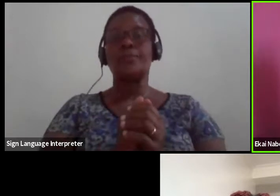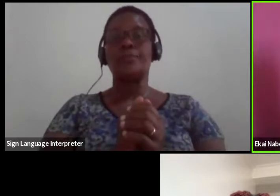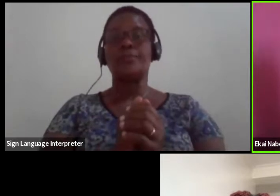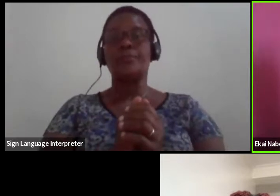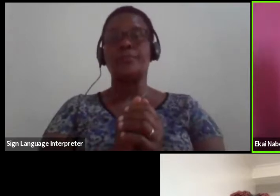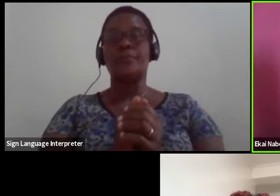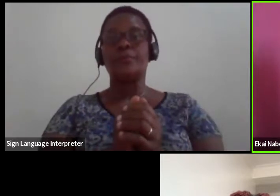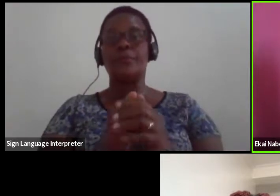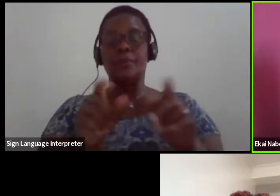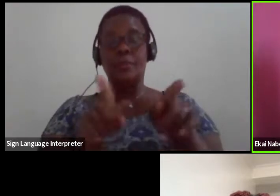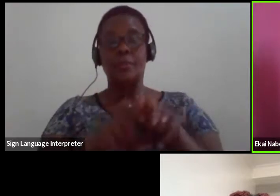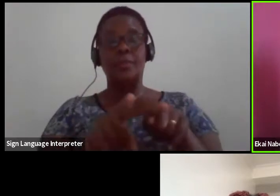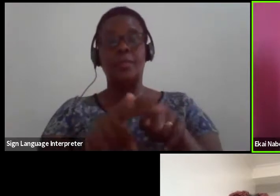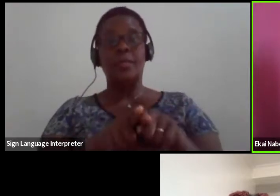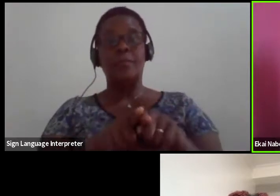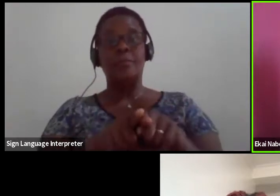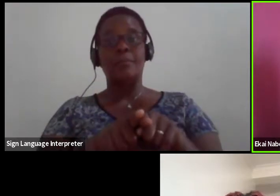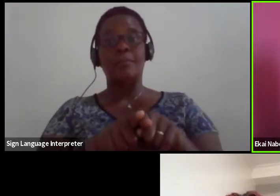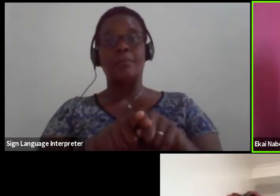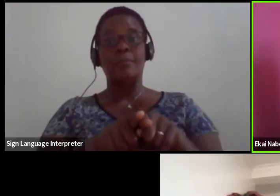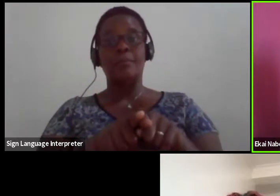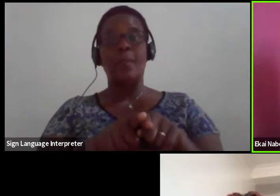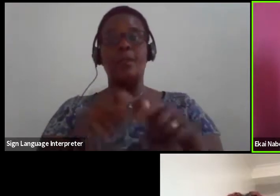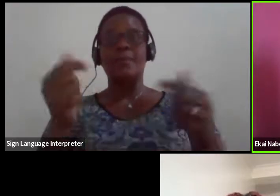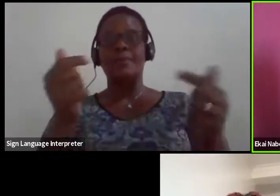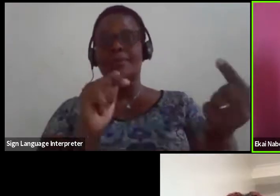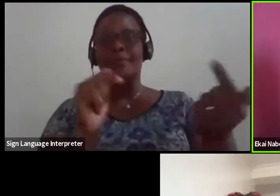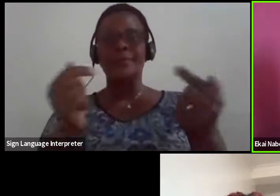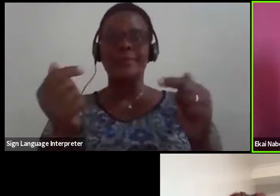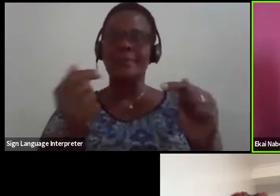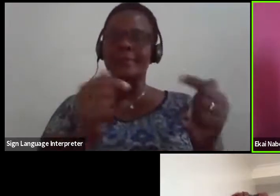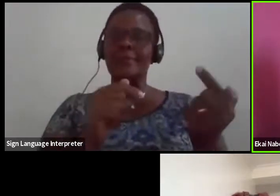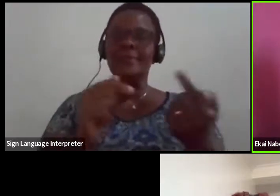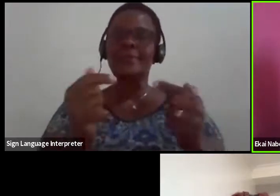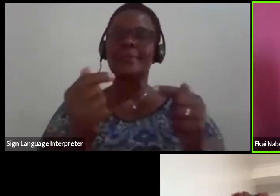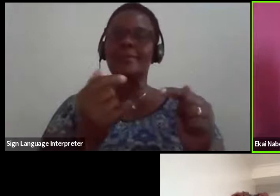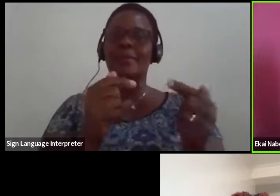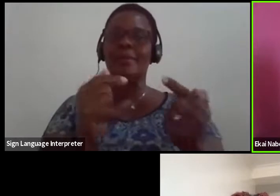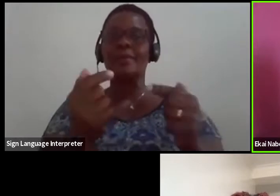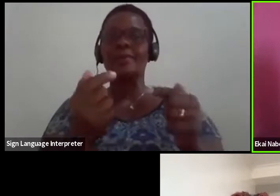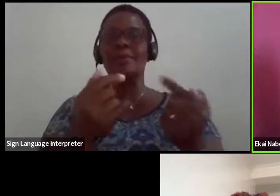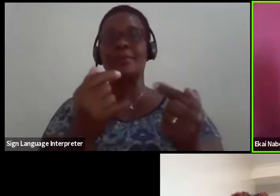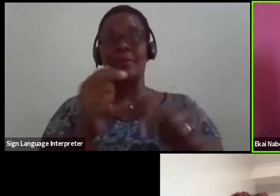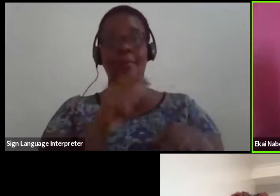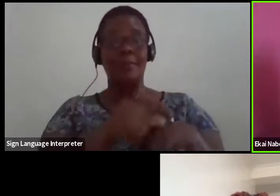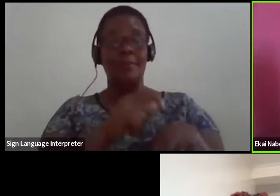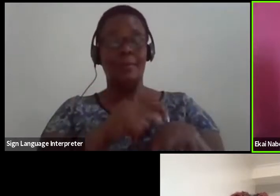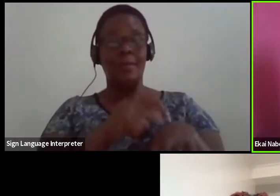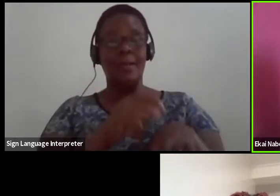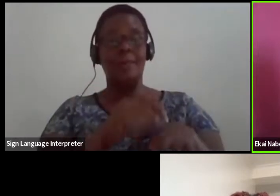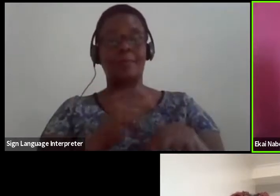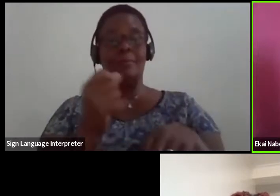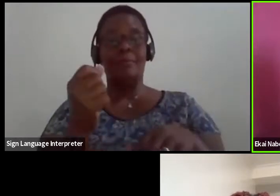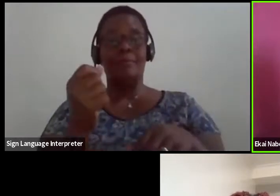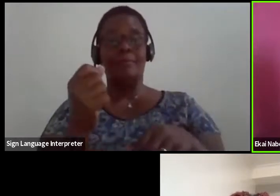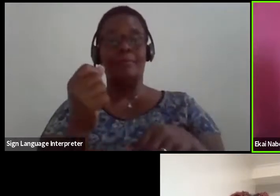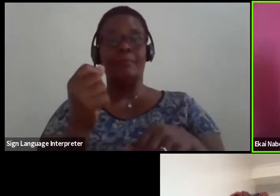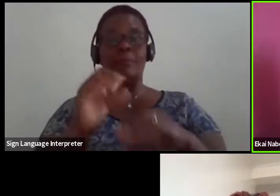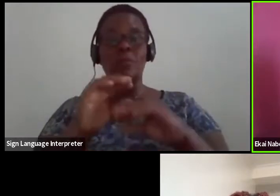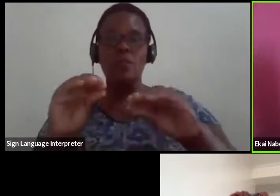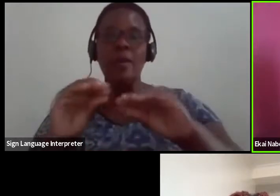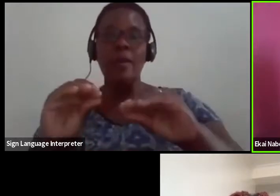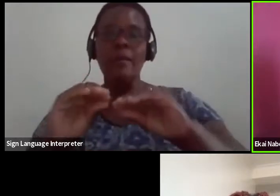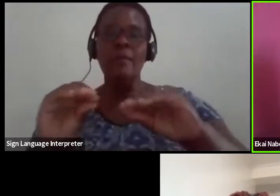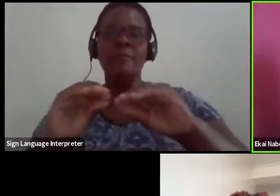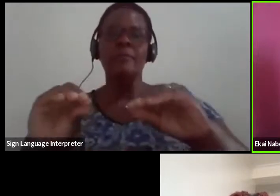We also did, have discussions during the academy that we had organized, training young people about the